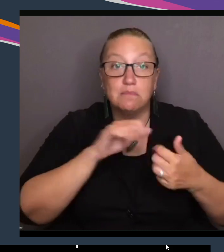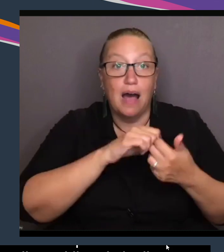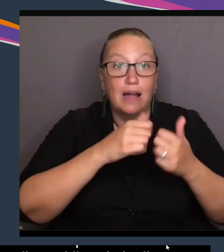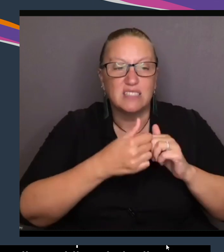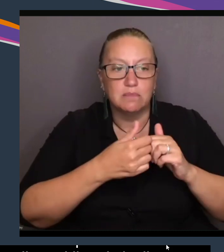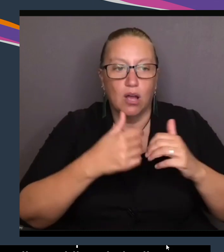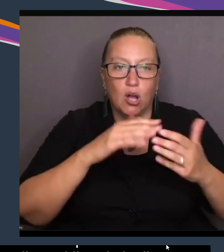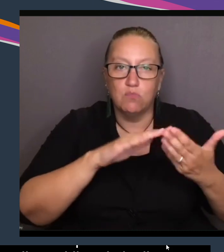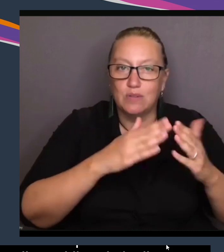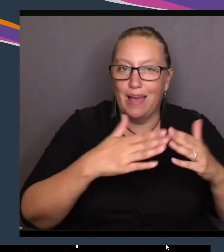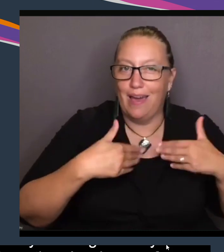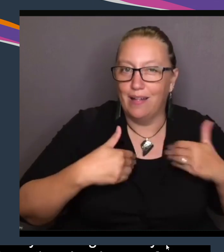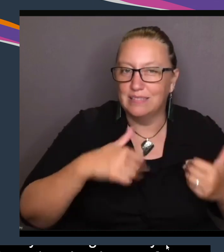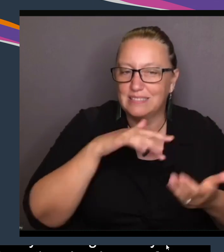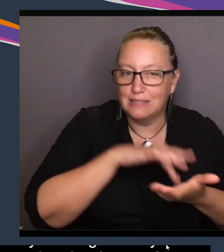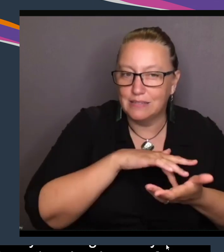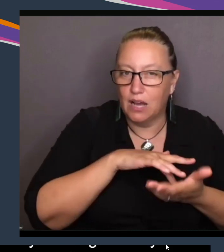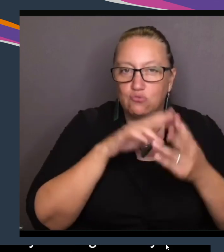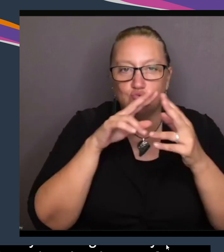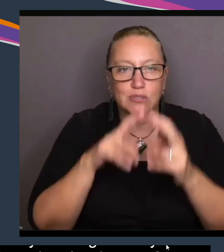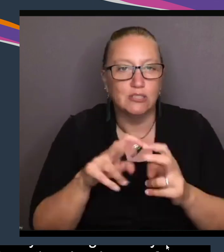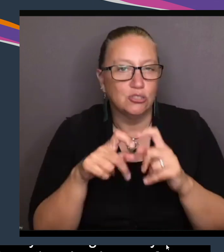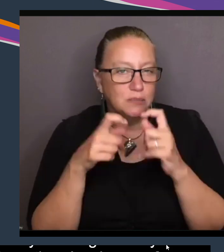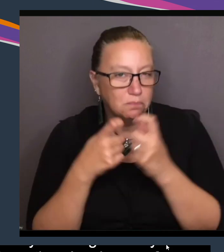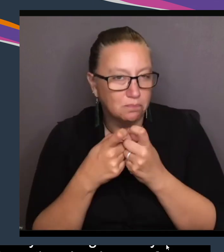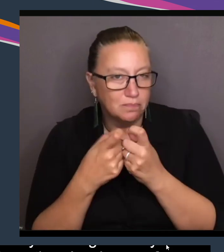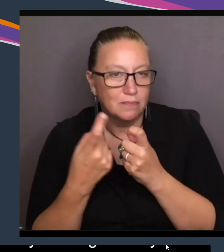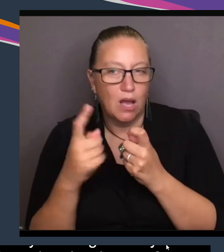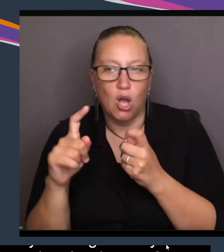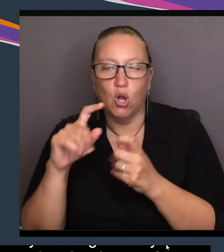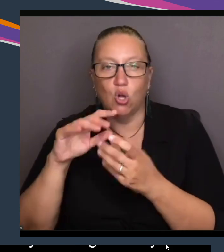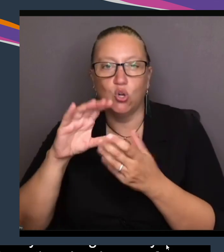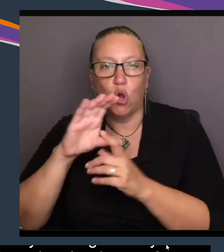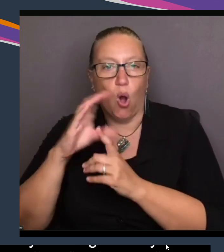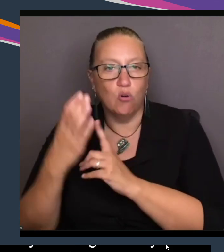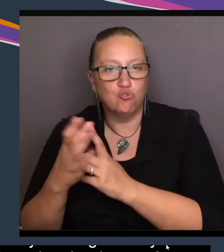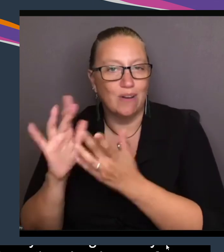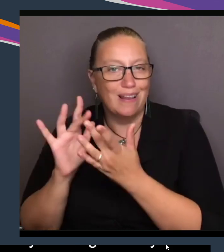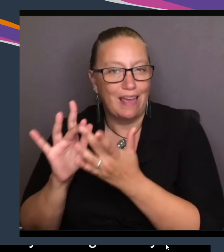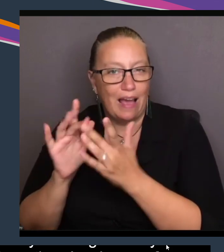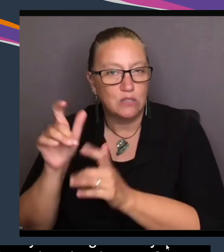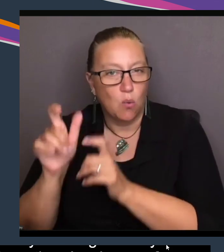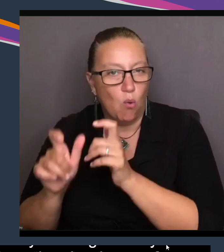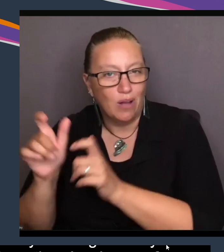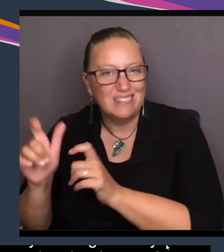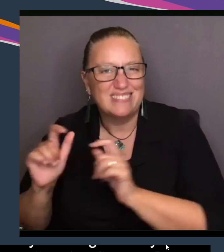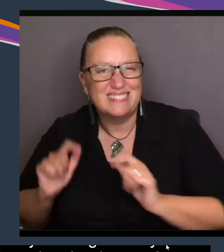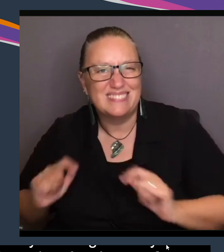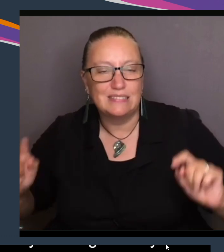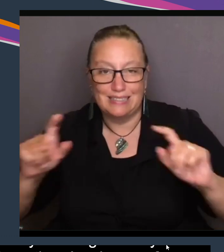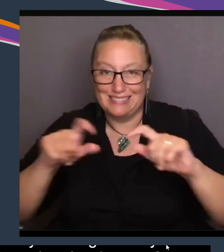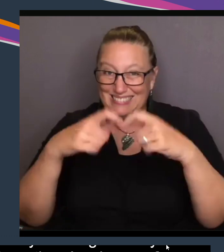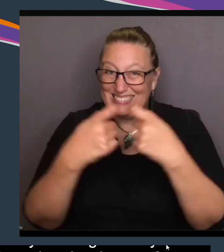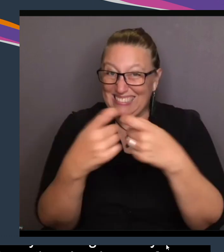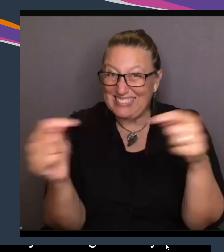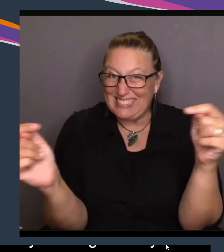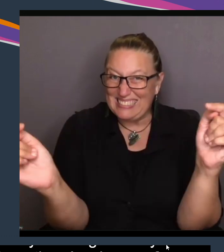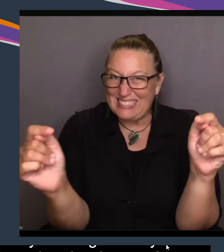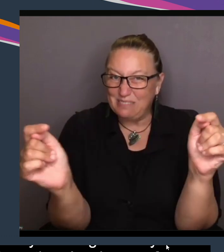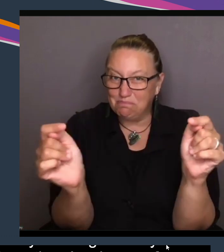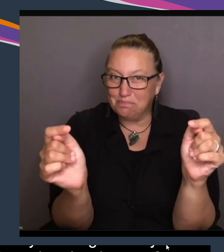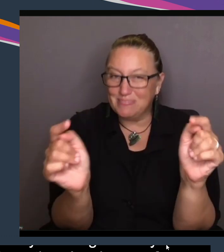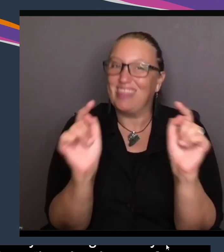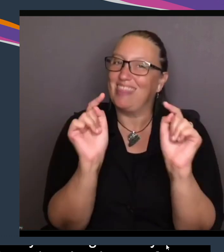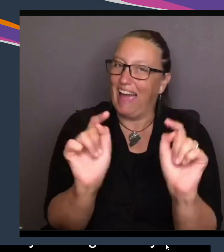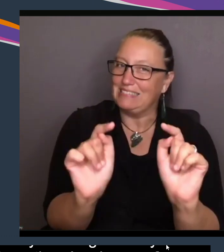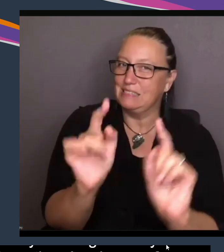centre, the research teams, cultural liaison workers. This is where the team bit gets the